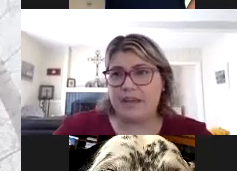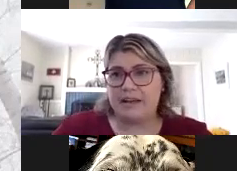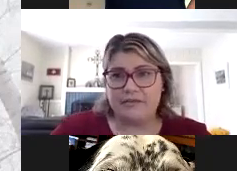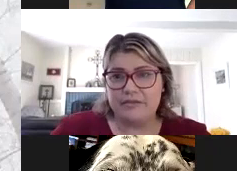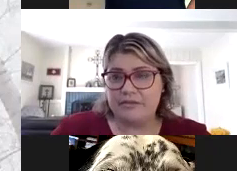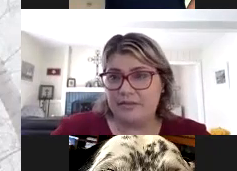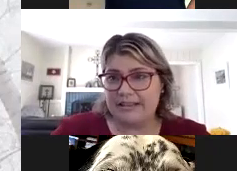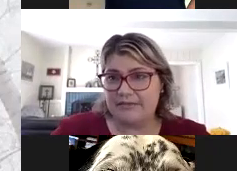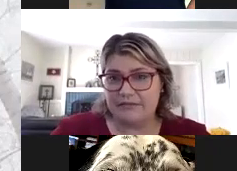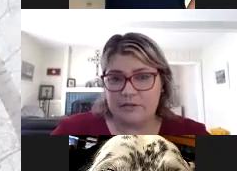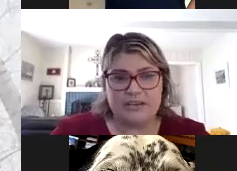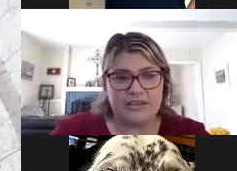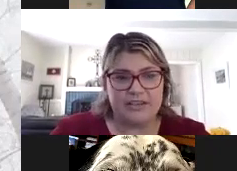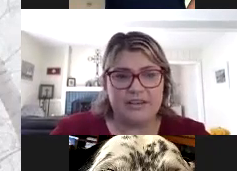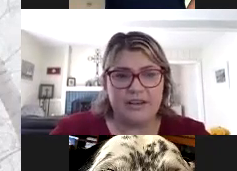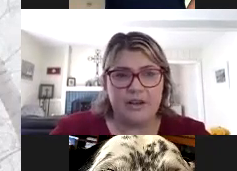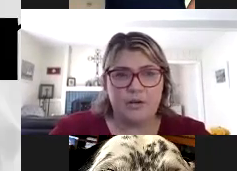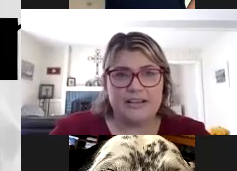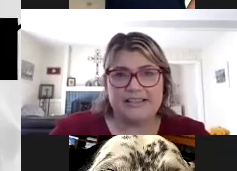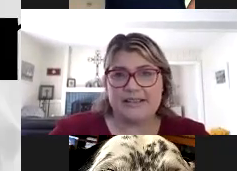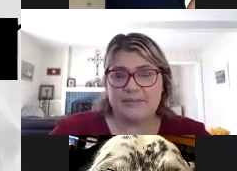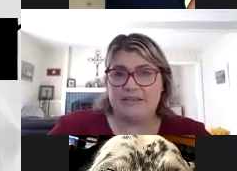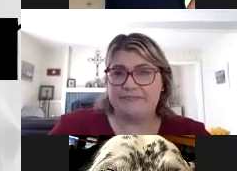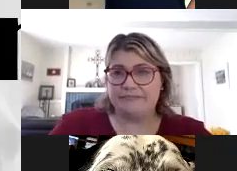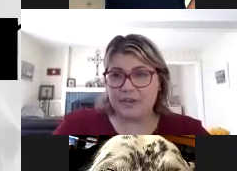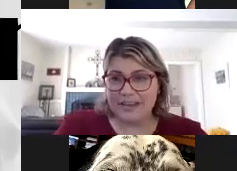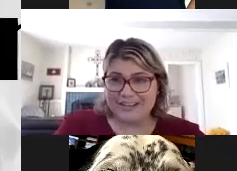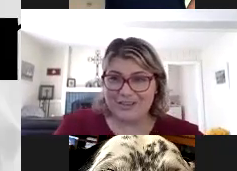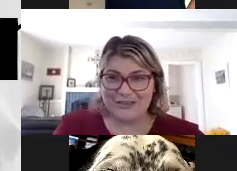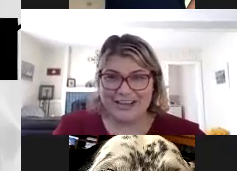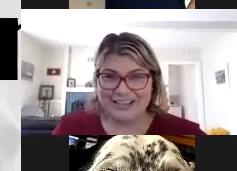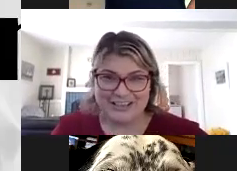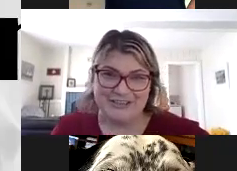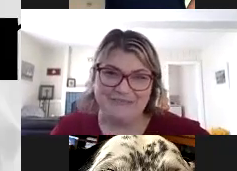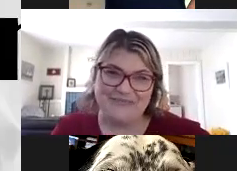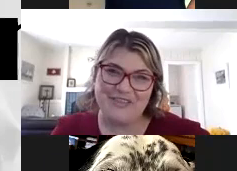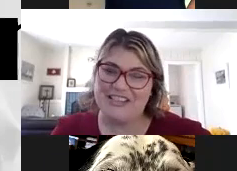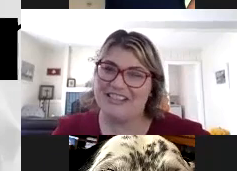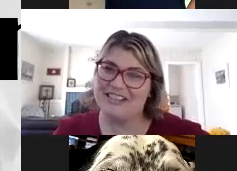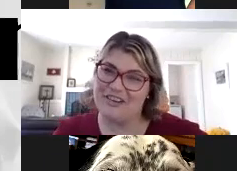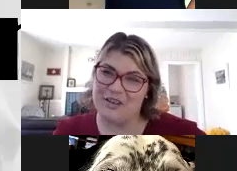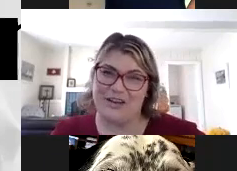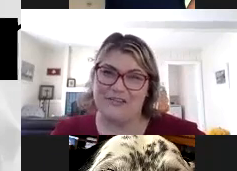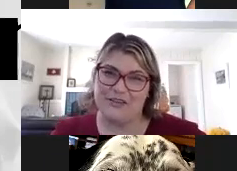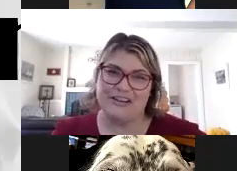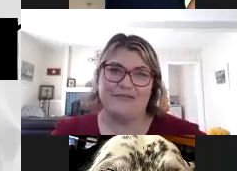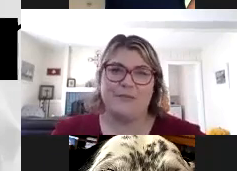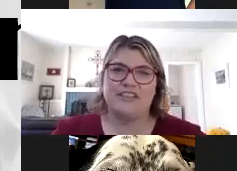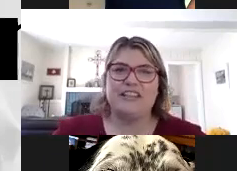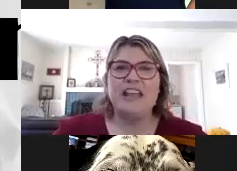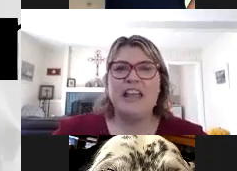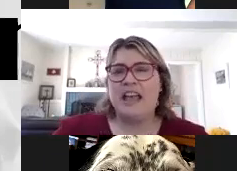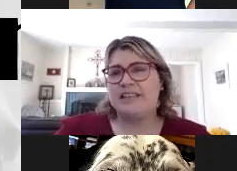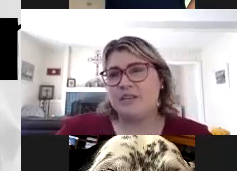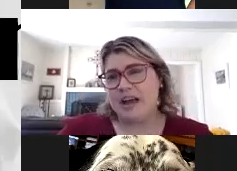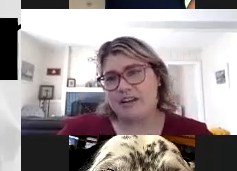So we have lots of information. What does this mean? Well, let's go to ring 2, which is all about voter